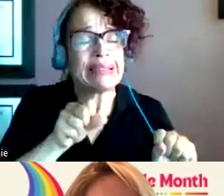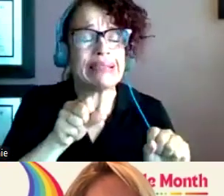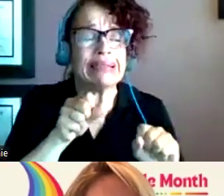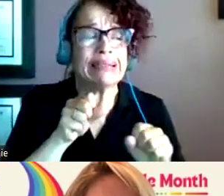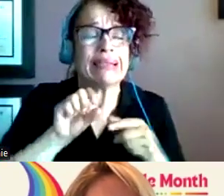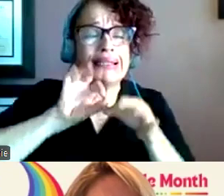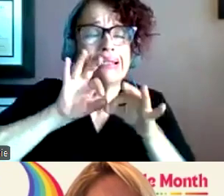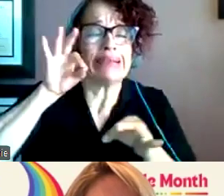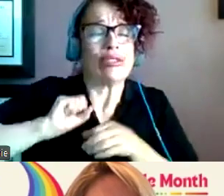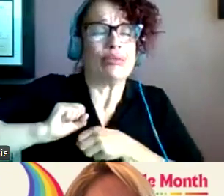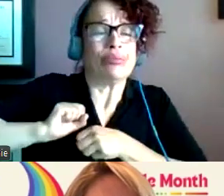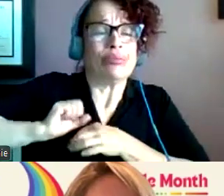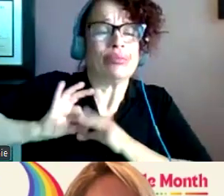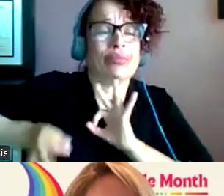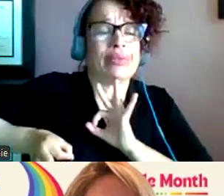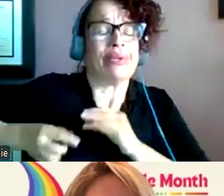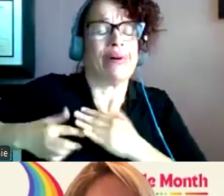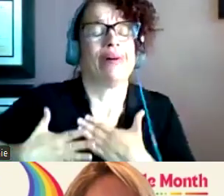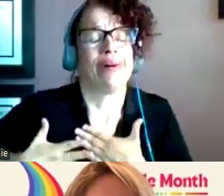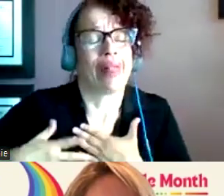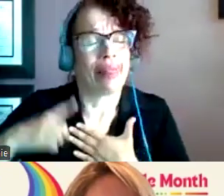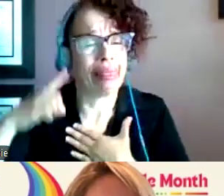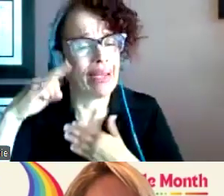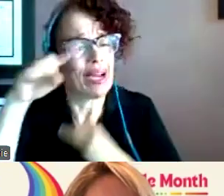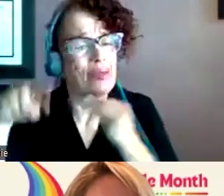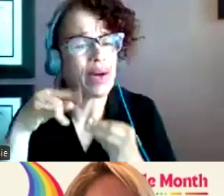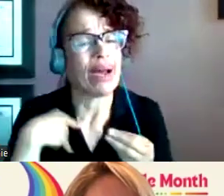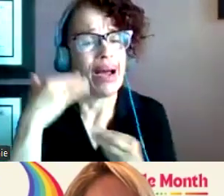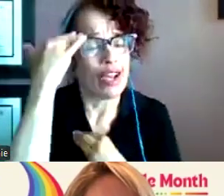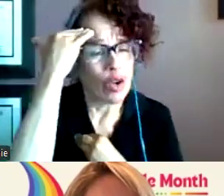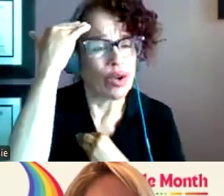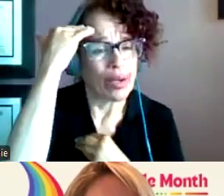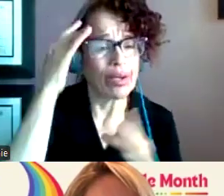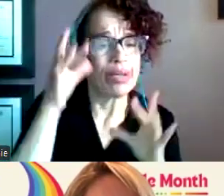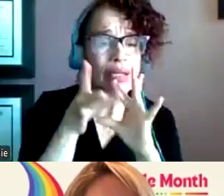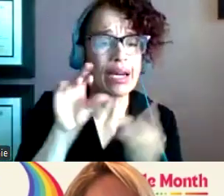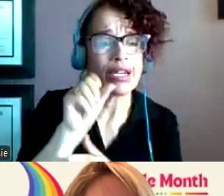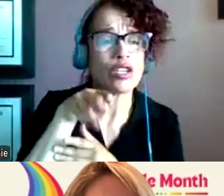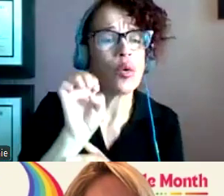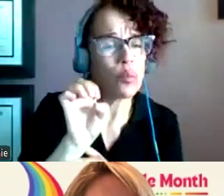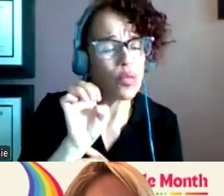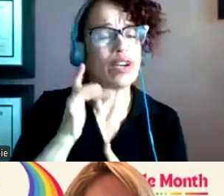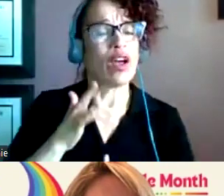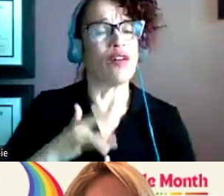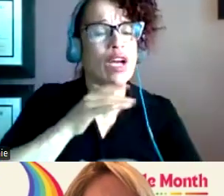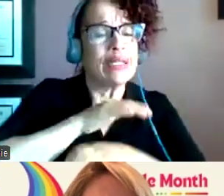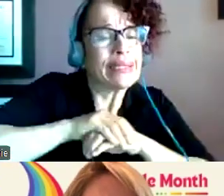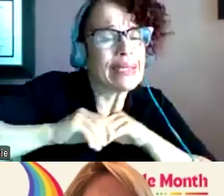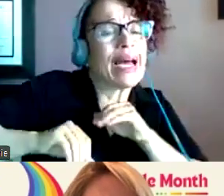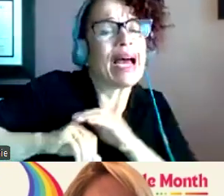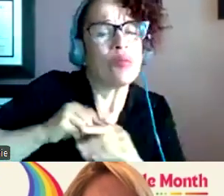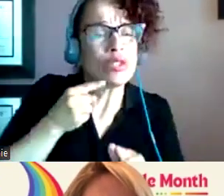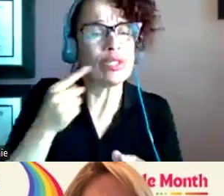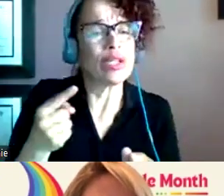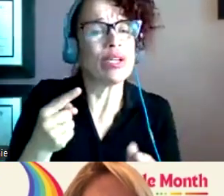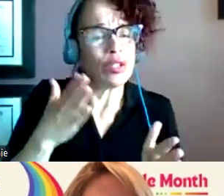soul apart to even think about it. And I know I'm in a common space, and so I feel comfortable saying that, and I'm